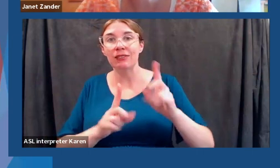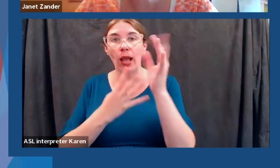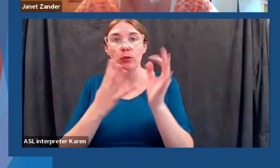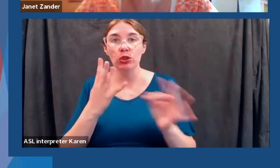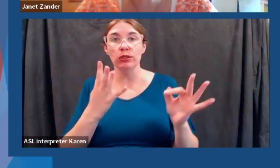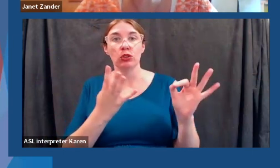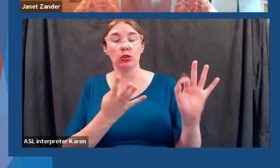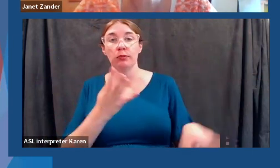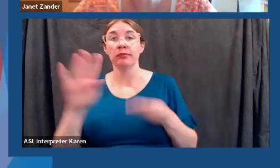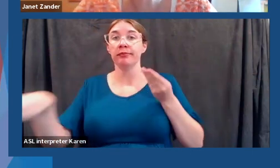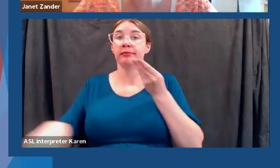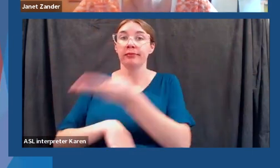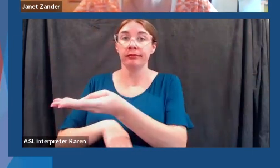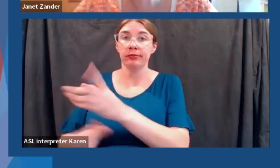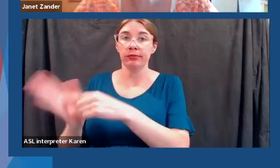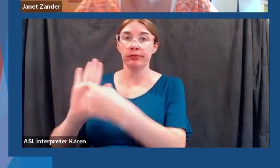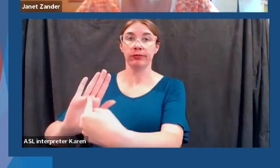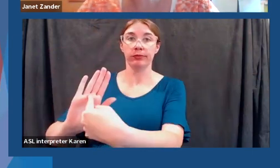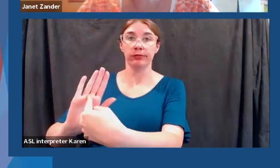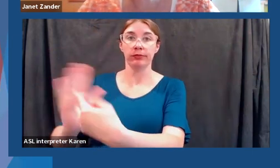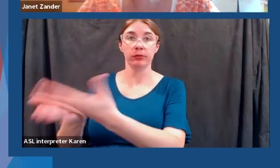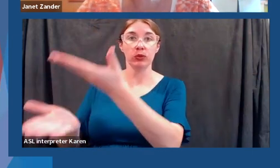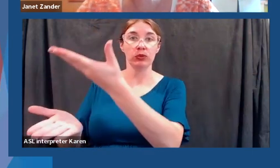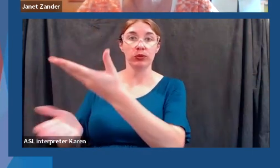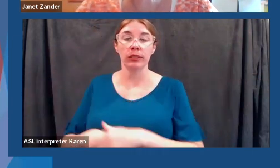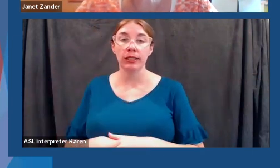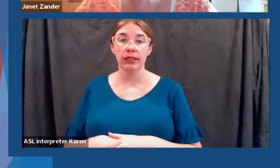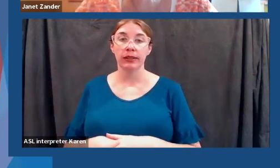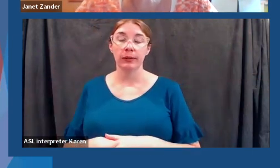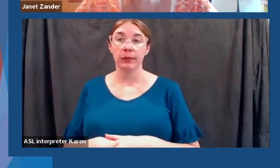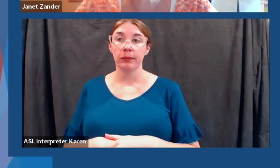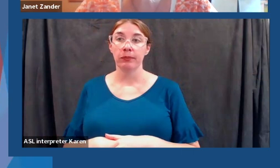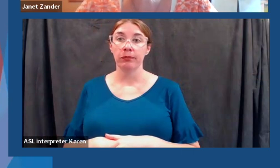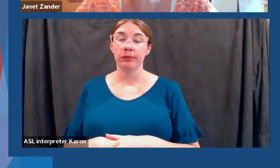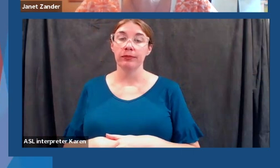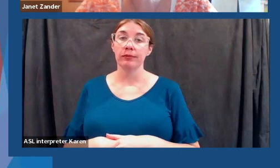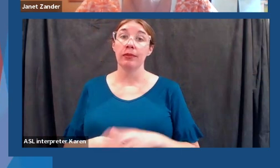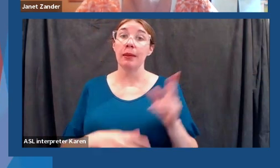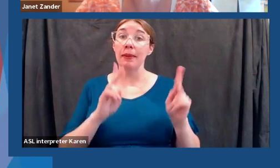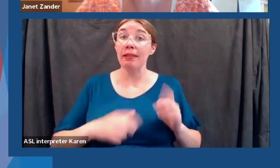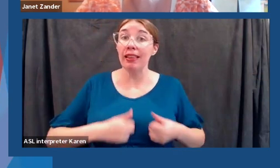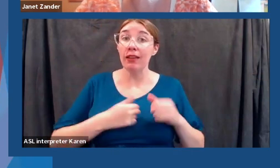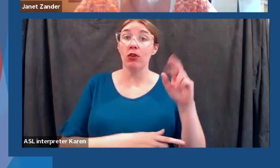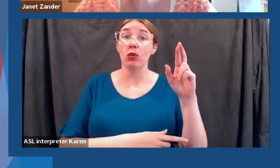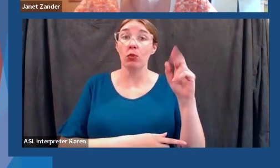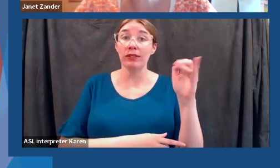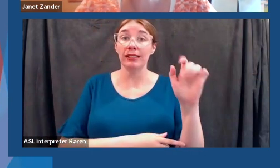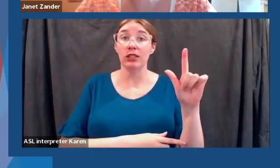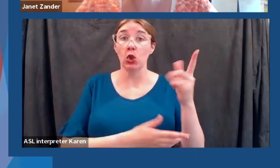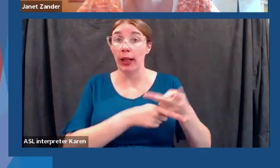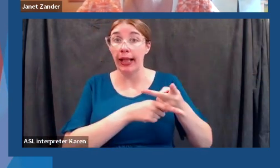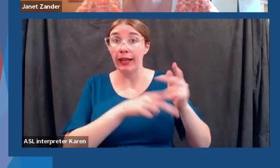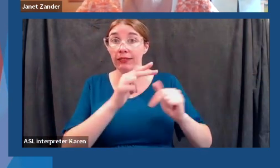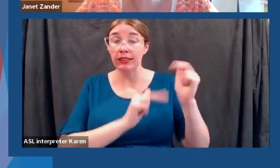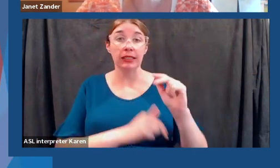options for providing that proof of residence, particularly for people in residential care facilities. An intake document